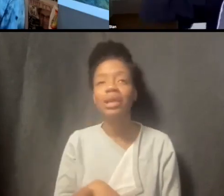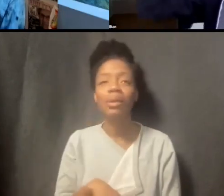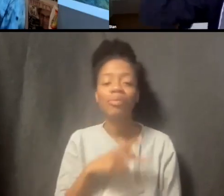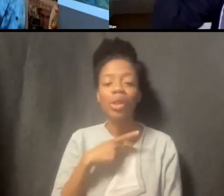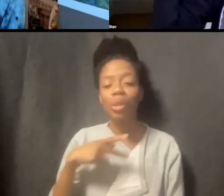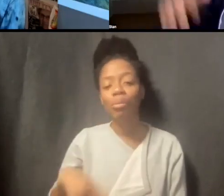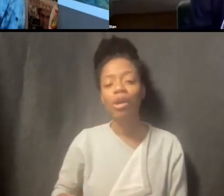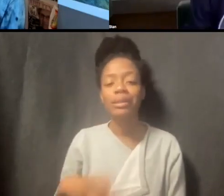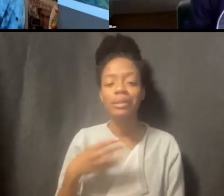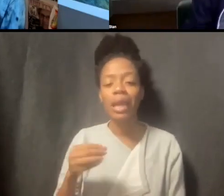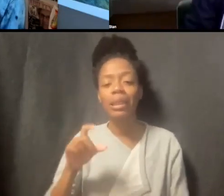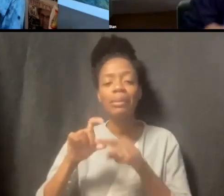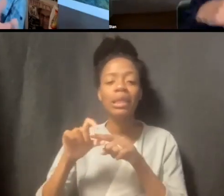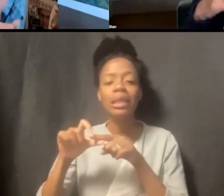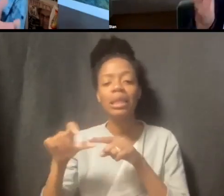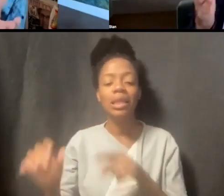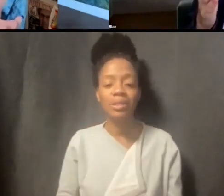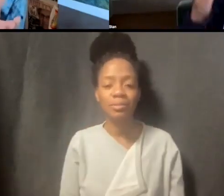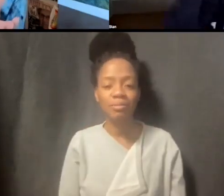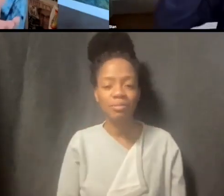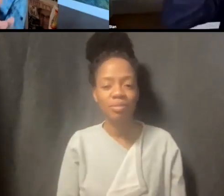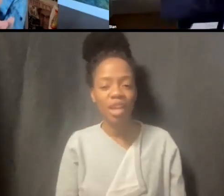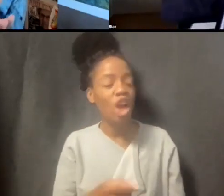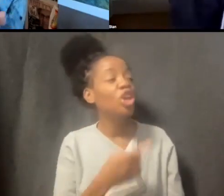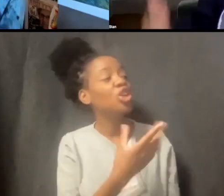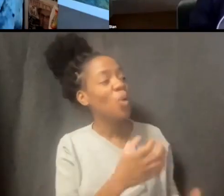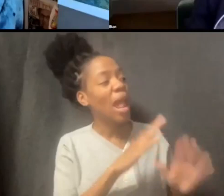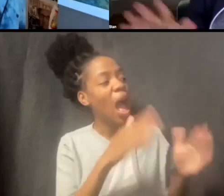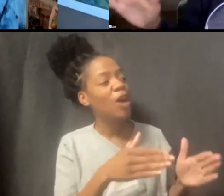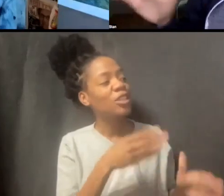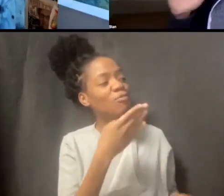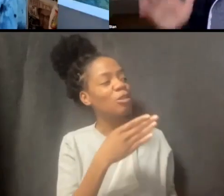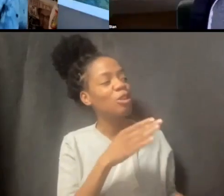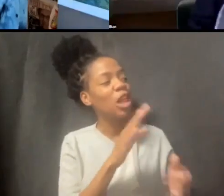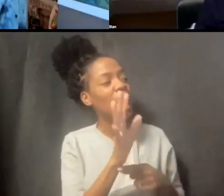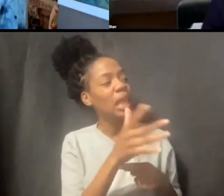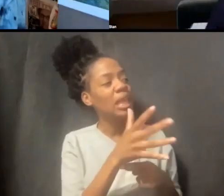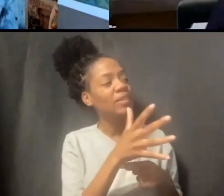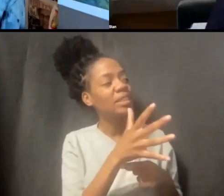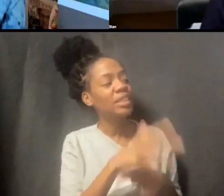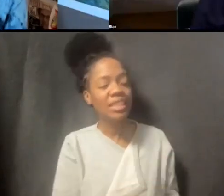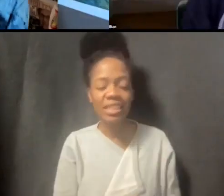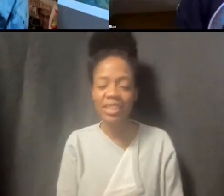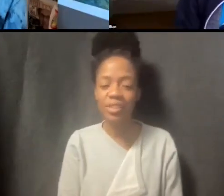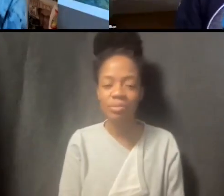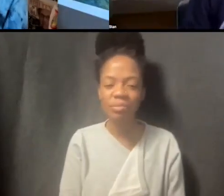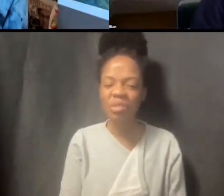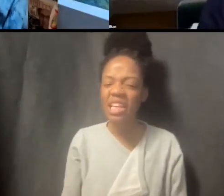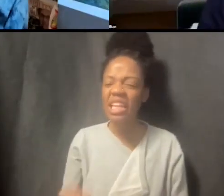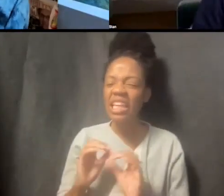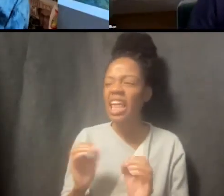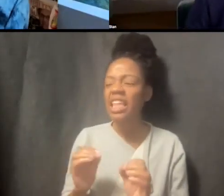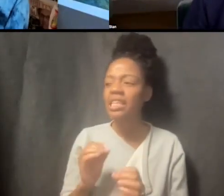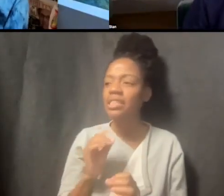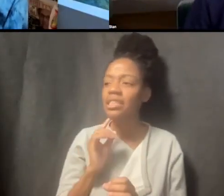these, So you wanted House of Blue Leaves. No, there was no House of Blue Leaves, nothing really serious. Yes. So I started turning them